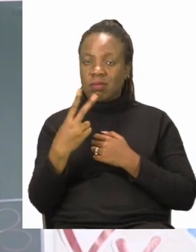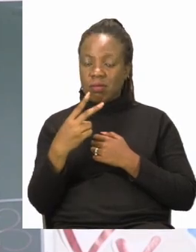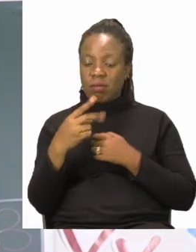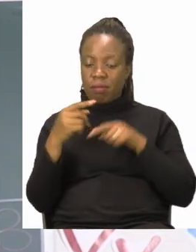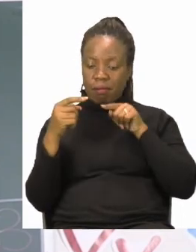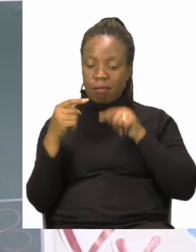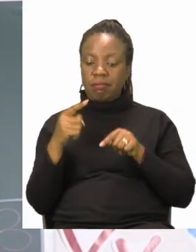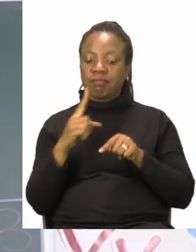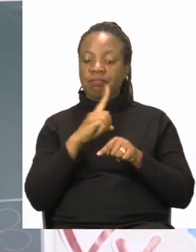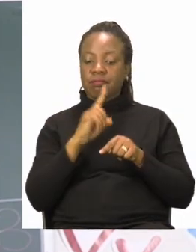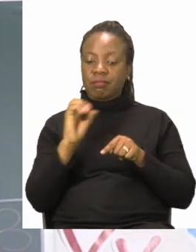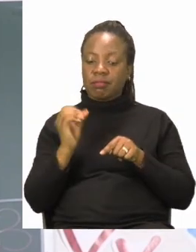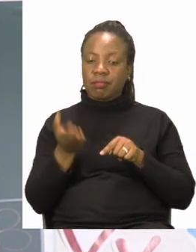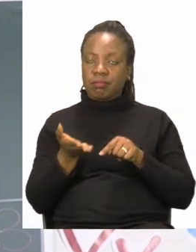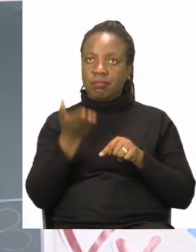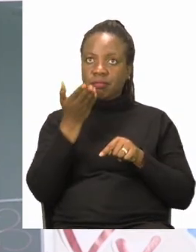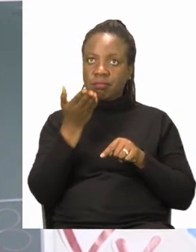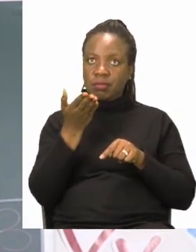72. Meaning